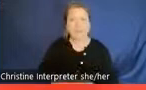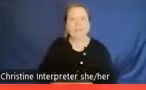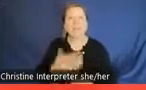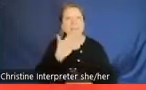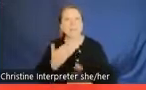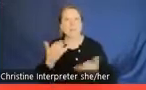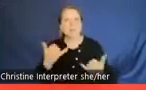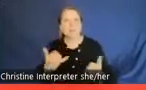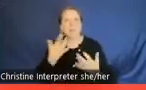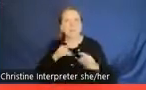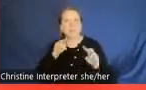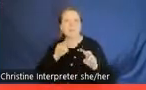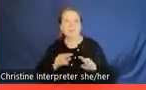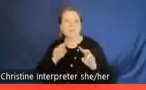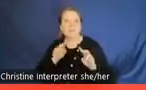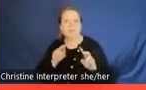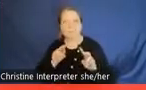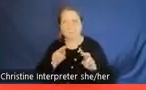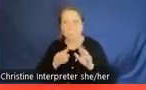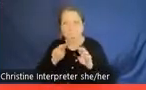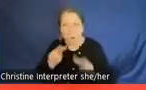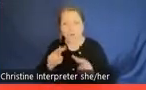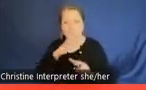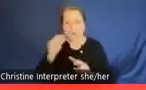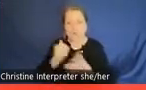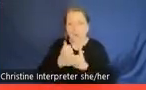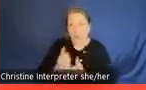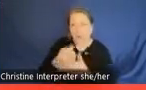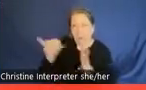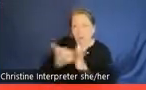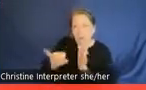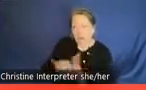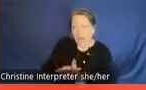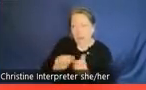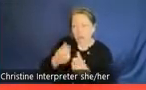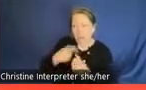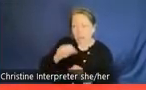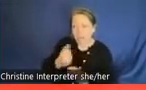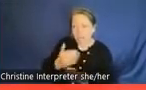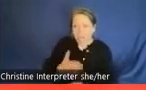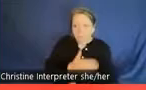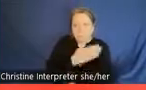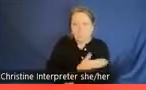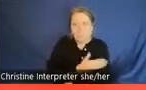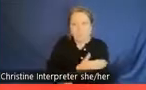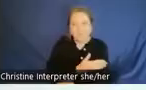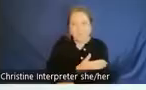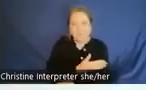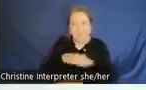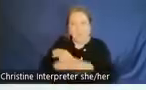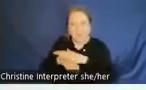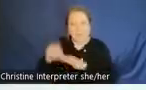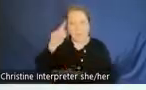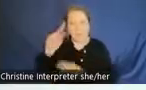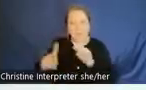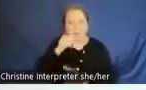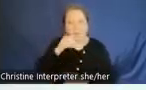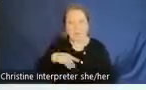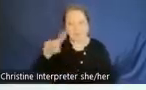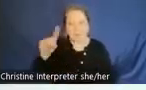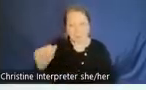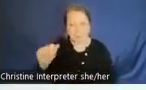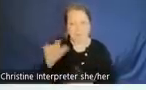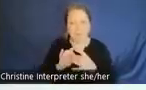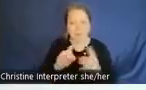on solutions to ensure inclusion of people with disabilities in housing. Thanks, Adam. Thank you, Sarah. As